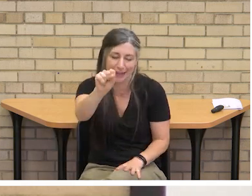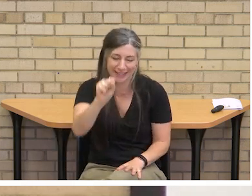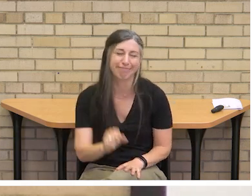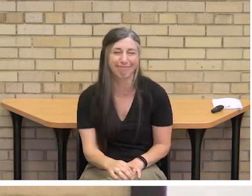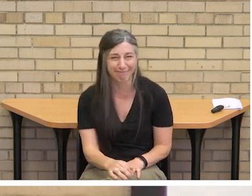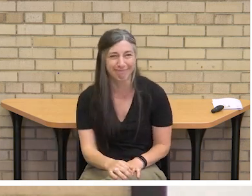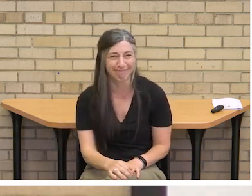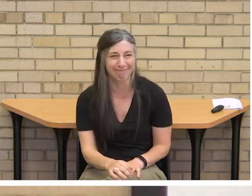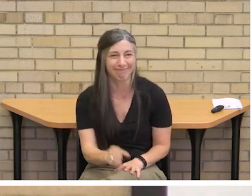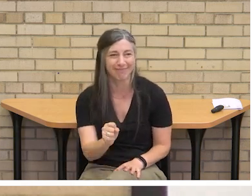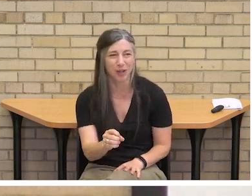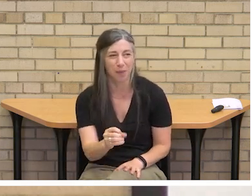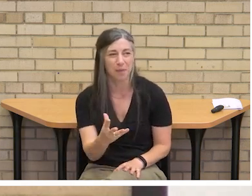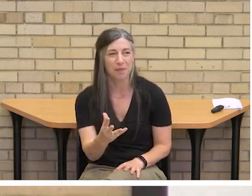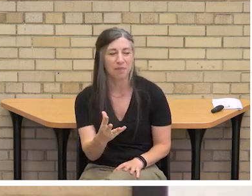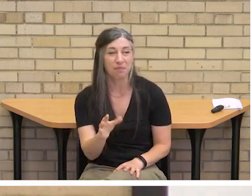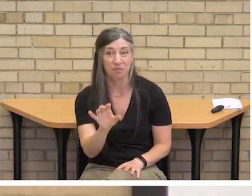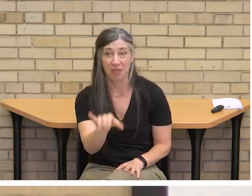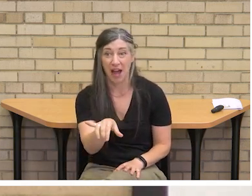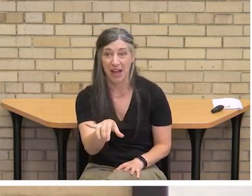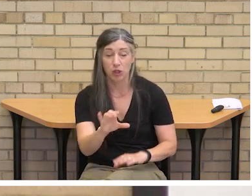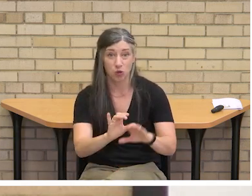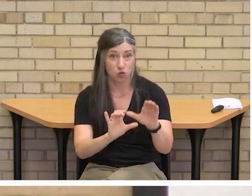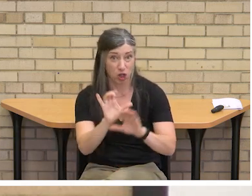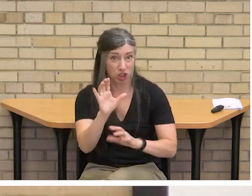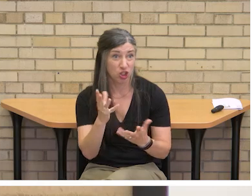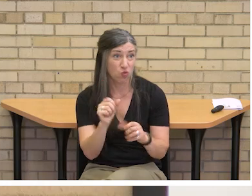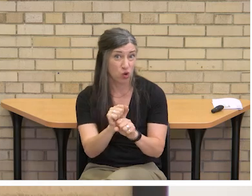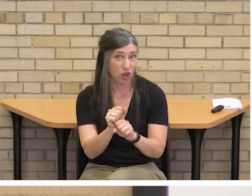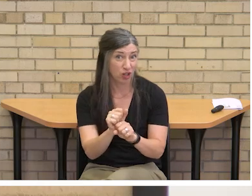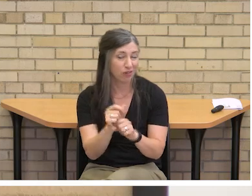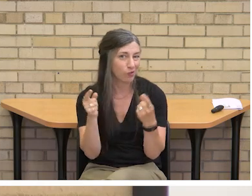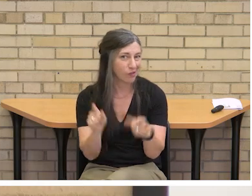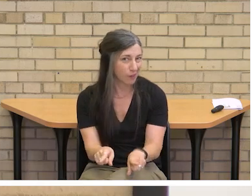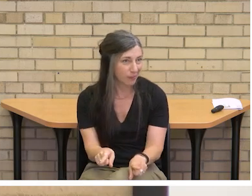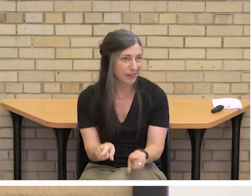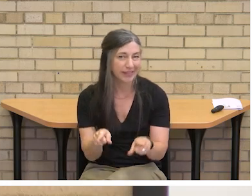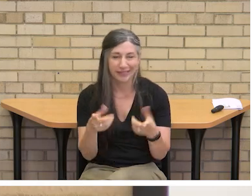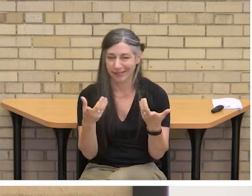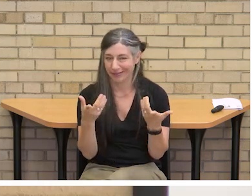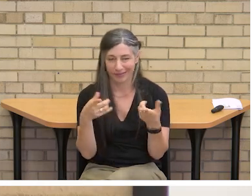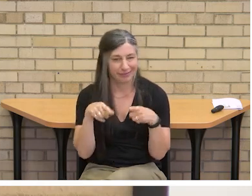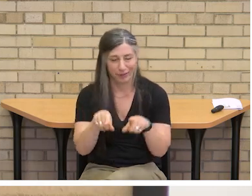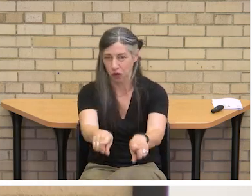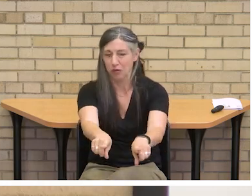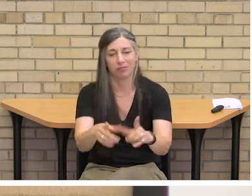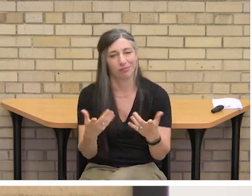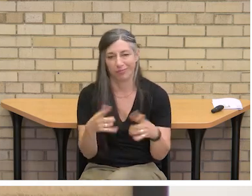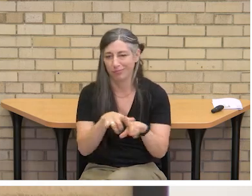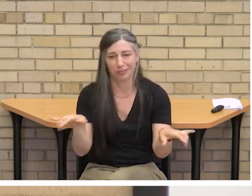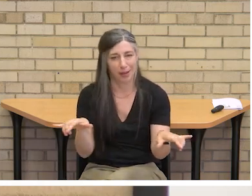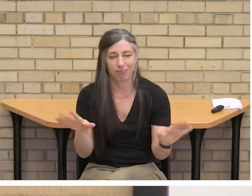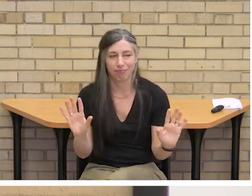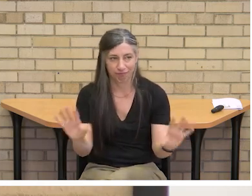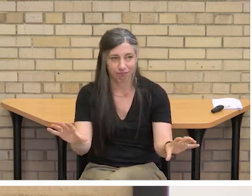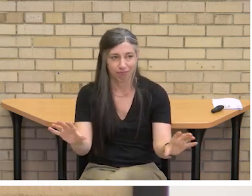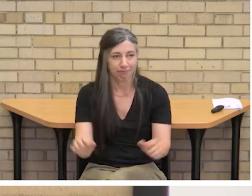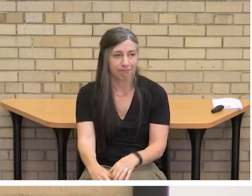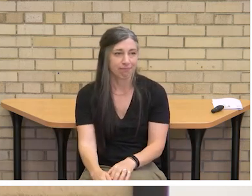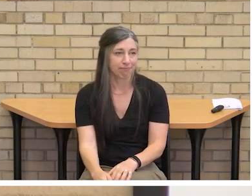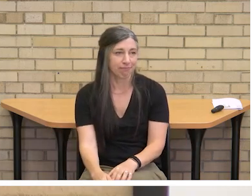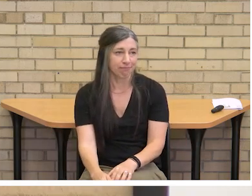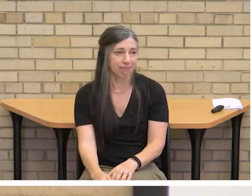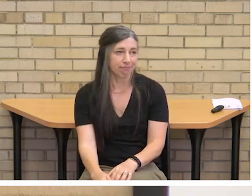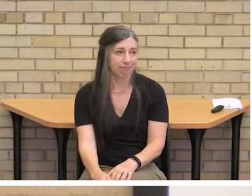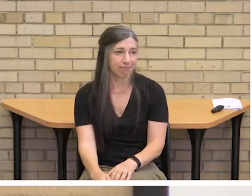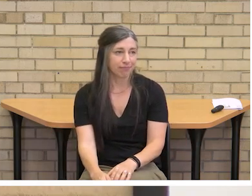yes. So the entirety of that construction work will happen during the Charles Anderson Bridge project.